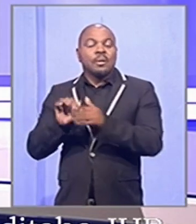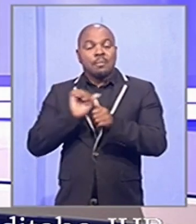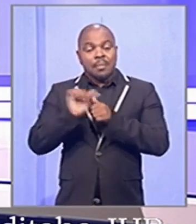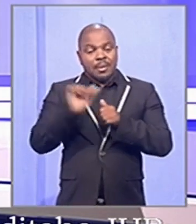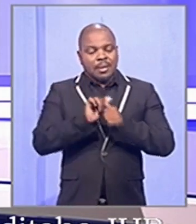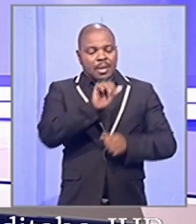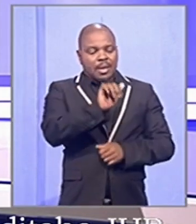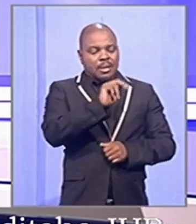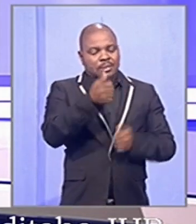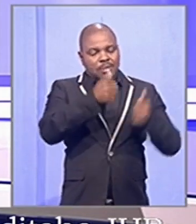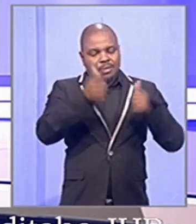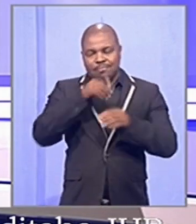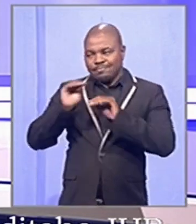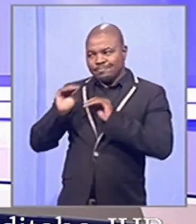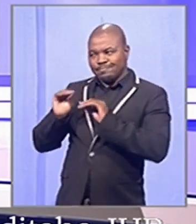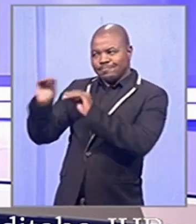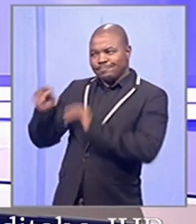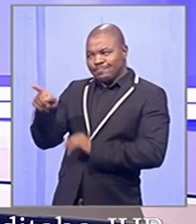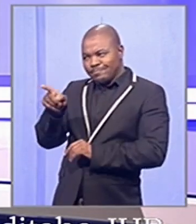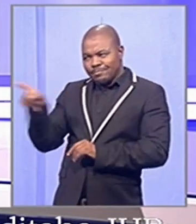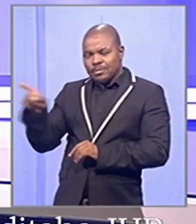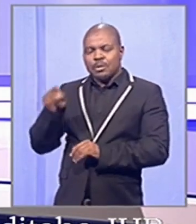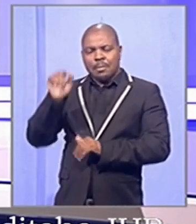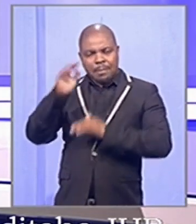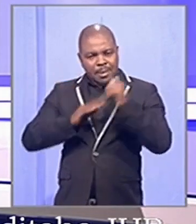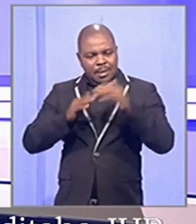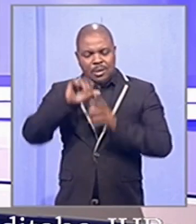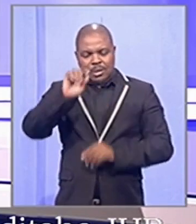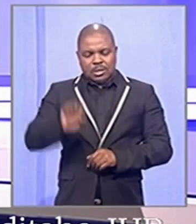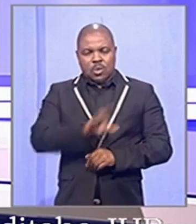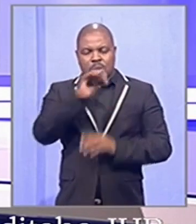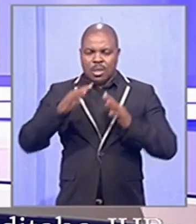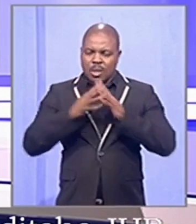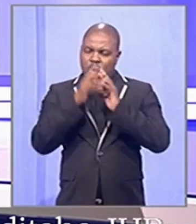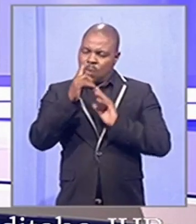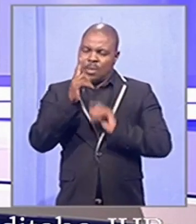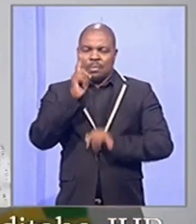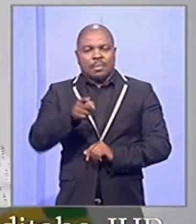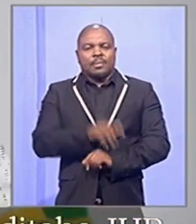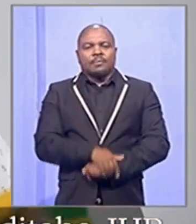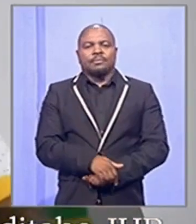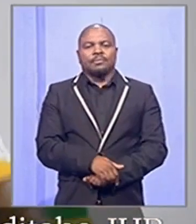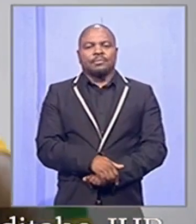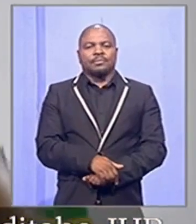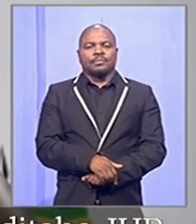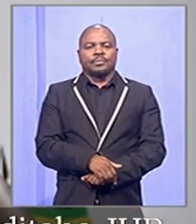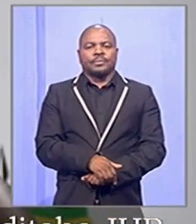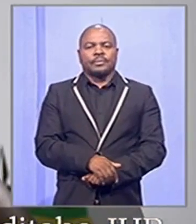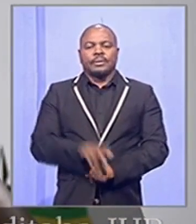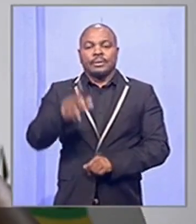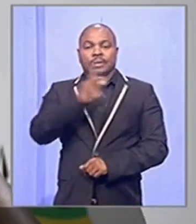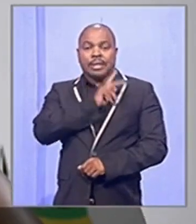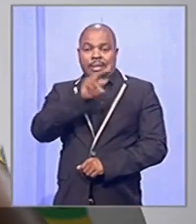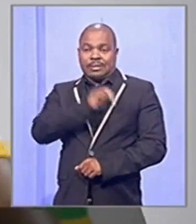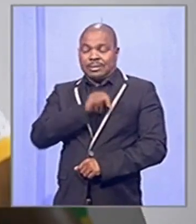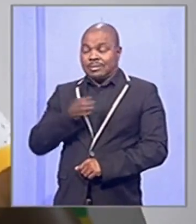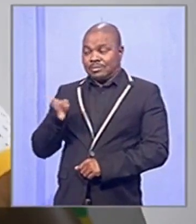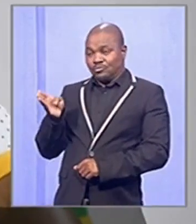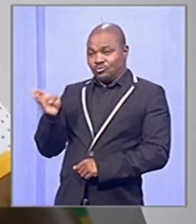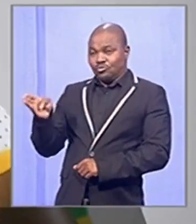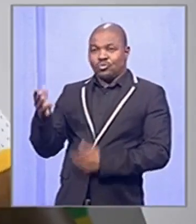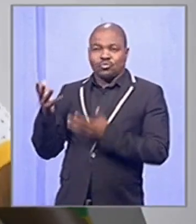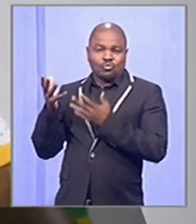kgetha ba ikamahanya le semorabi mme baetapele ba ANC ba lokela ho ruta bakgethi ka kaho